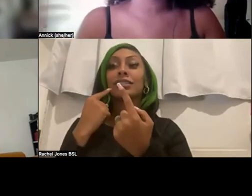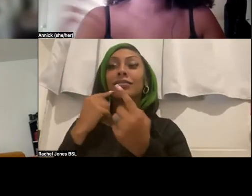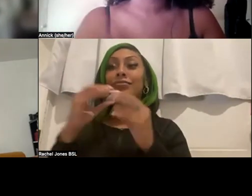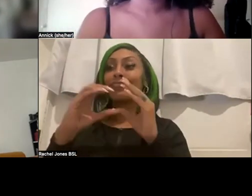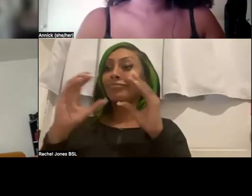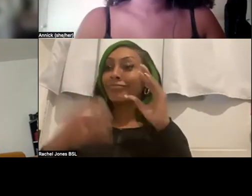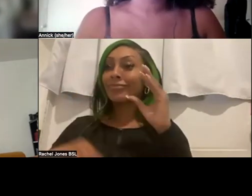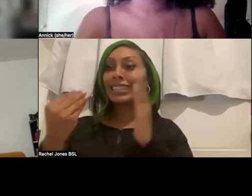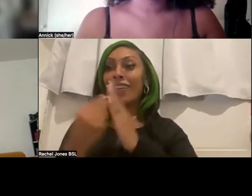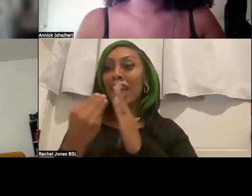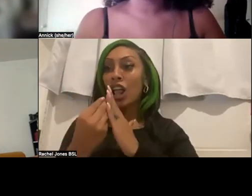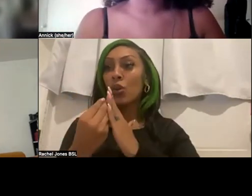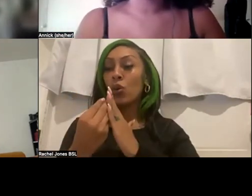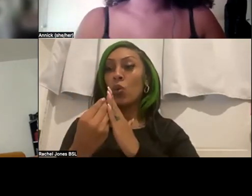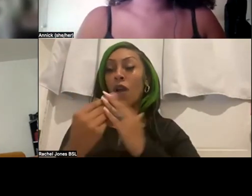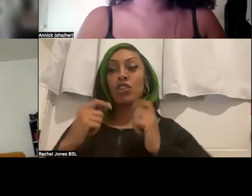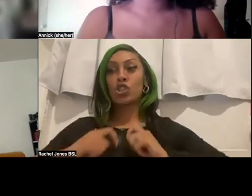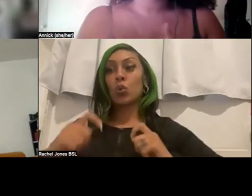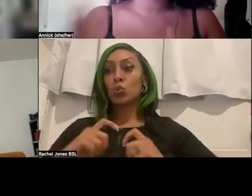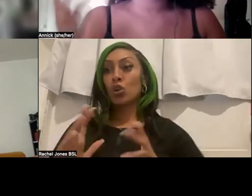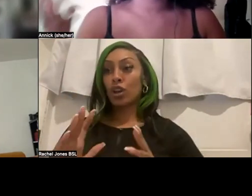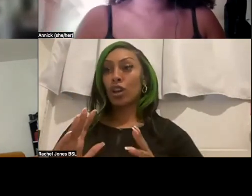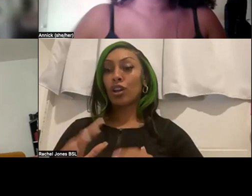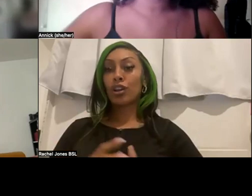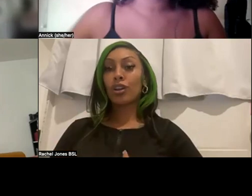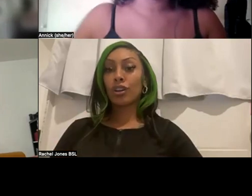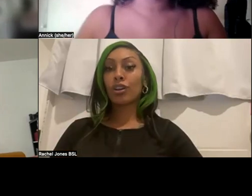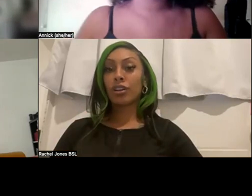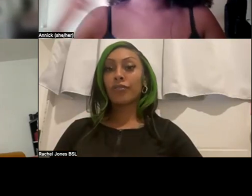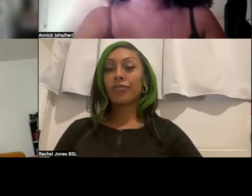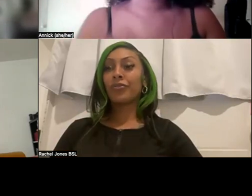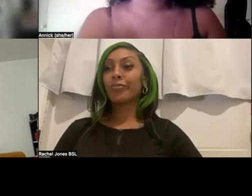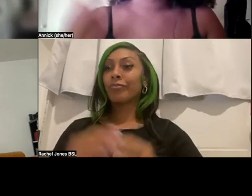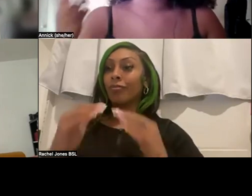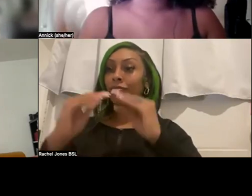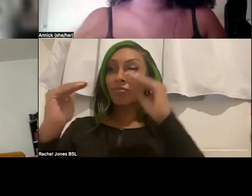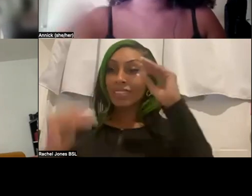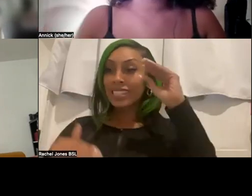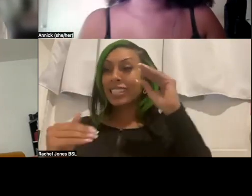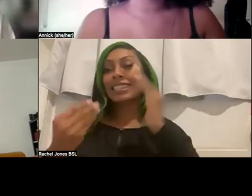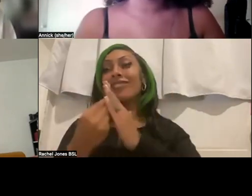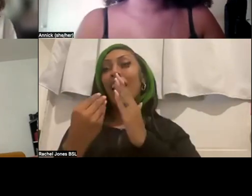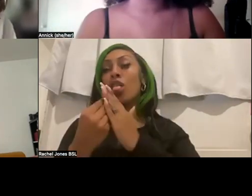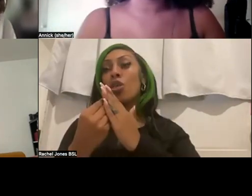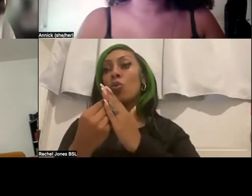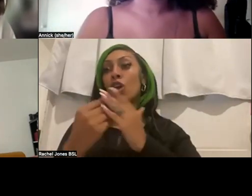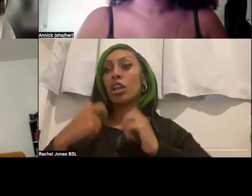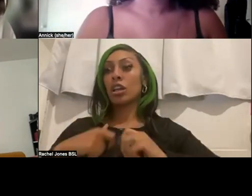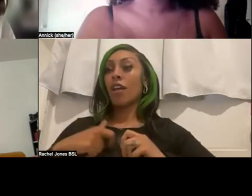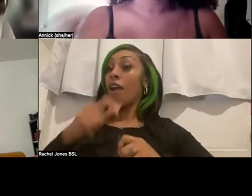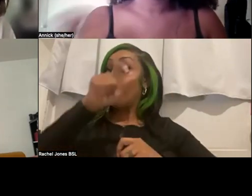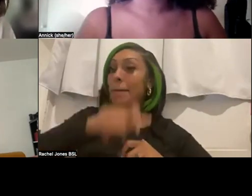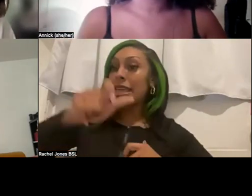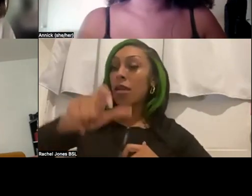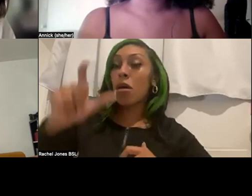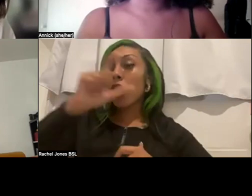devaluation of social work, the devaluation of social work done by people of color,